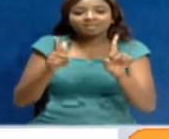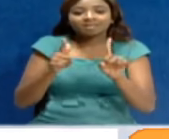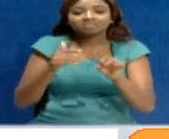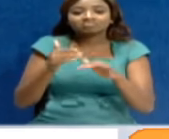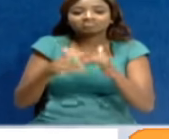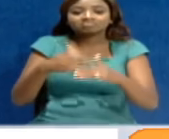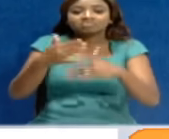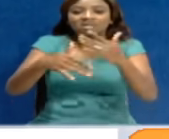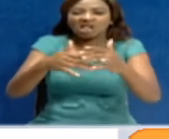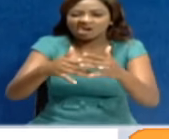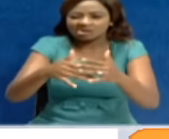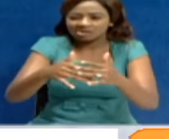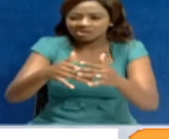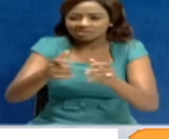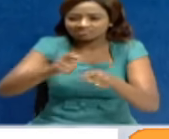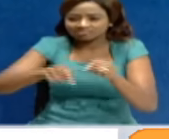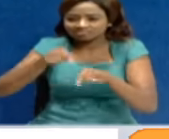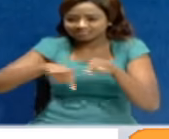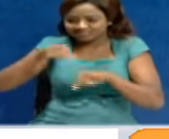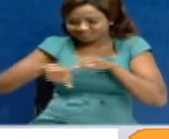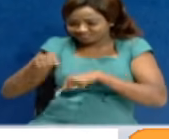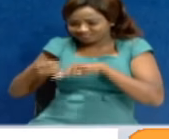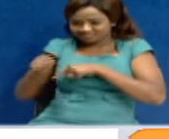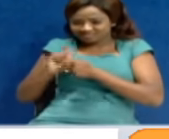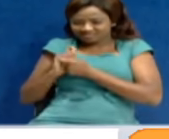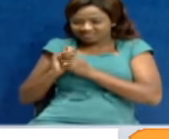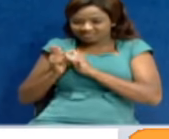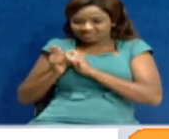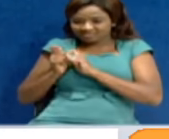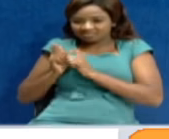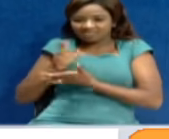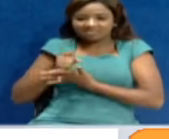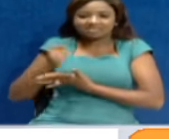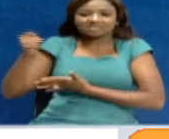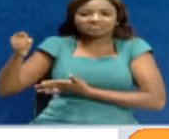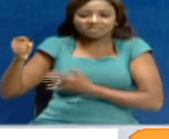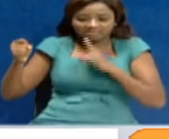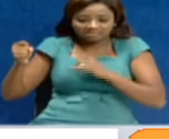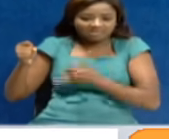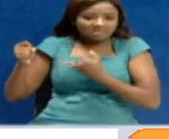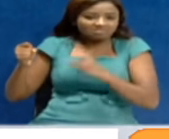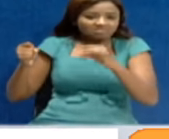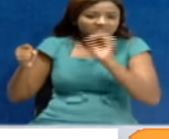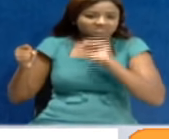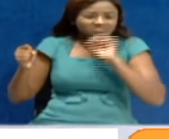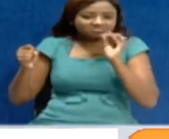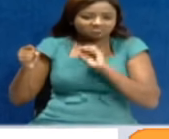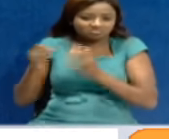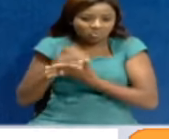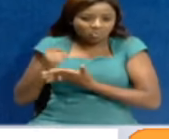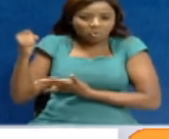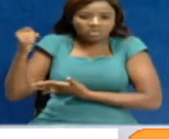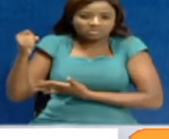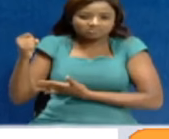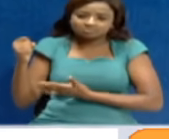And then retreating or fearing what the consequences, they begin again suspending them. So I don't know why the court, if something has been